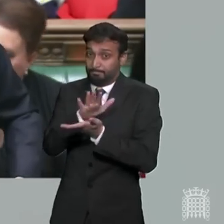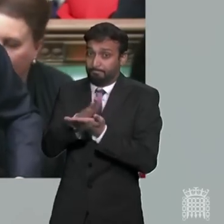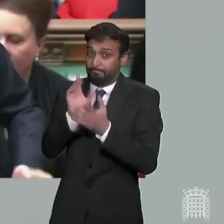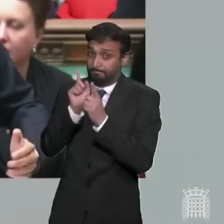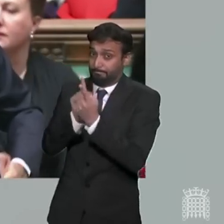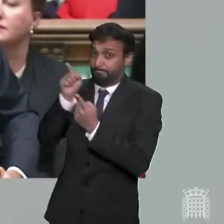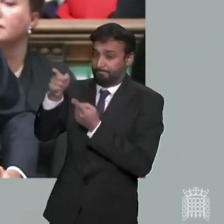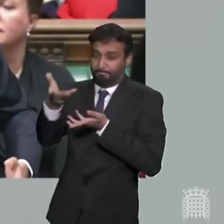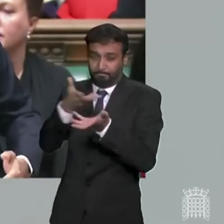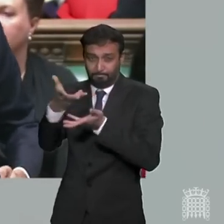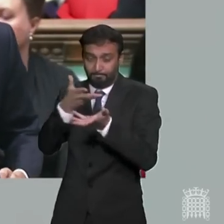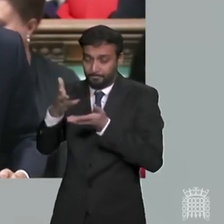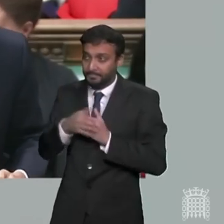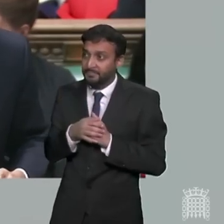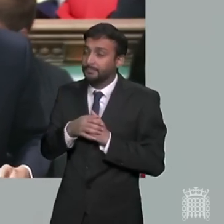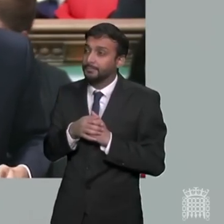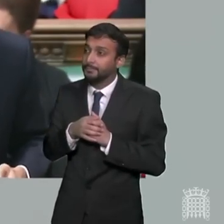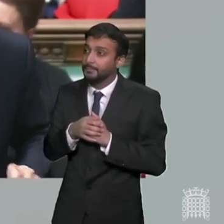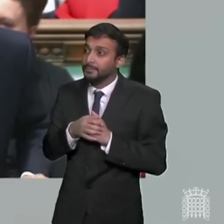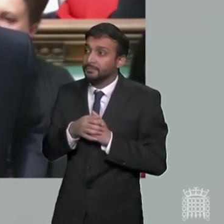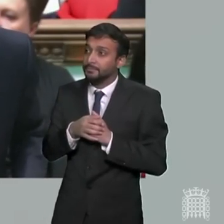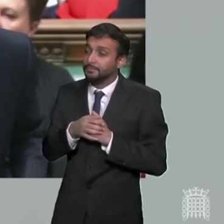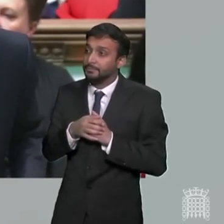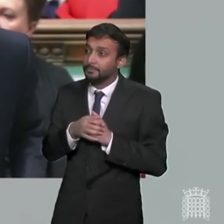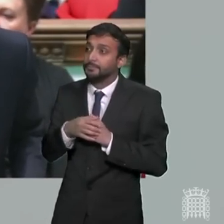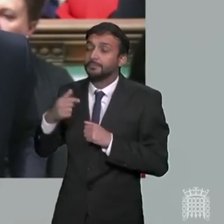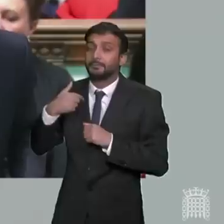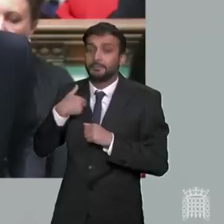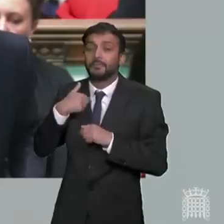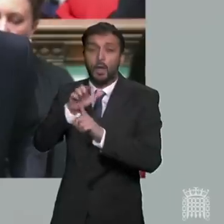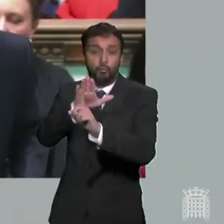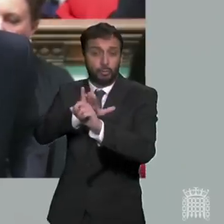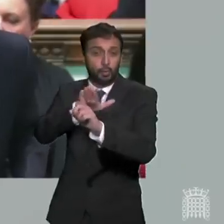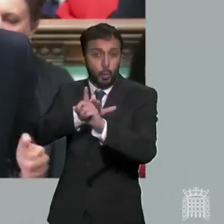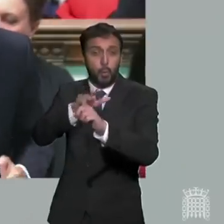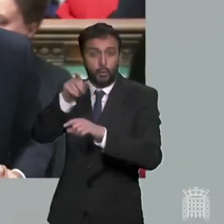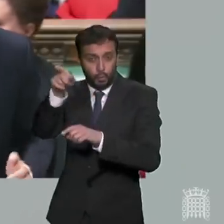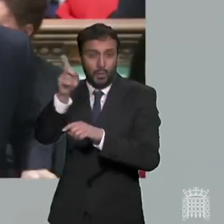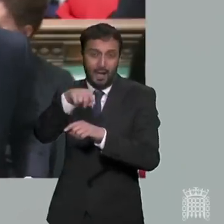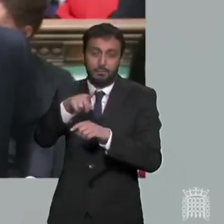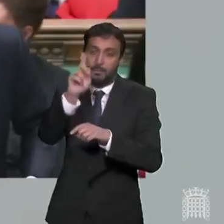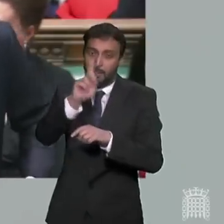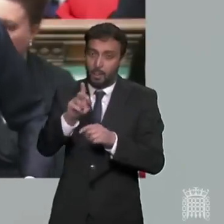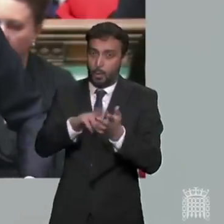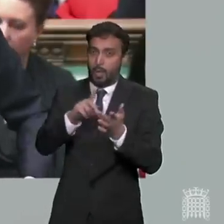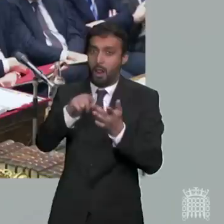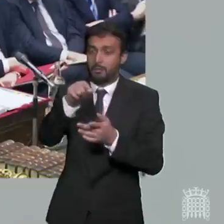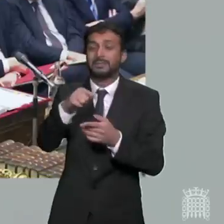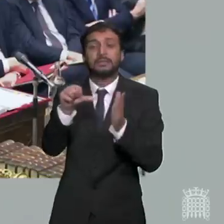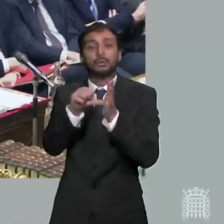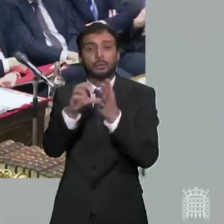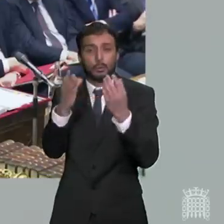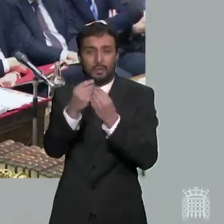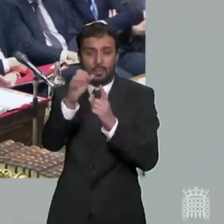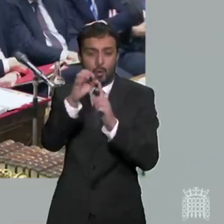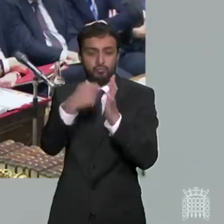discuss these issues. Let me give him and the people of Northern Ireland my assurance that I want to see the issues with the protocol resolved as quickly as possible.